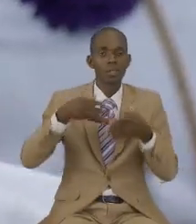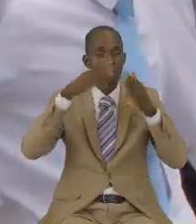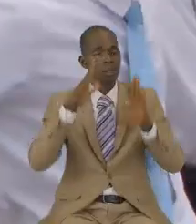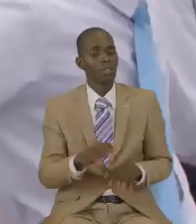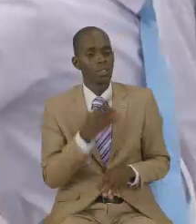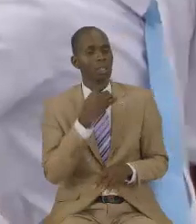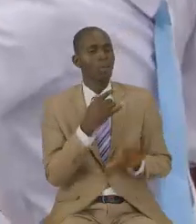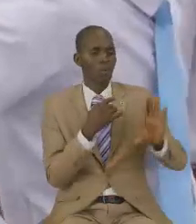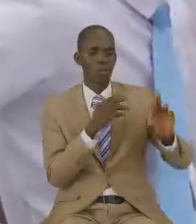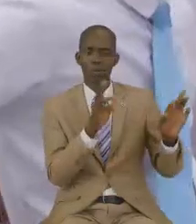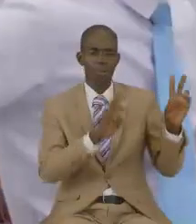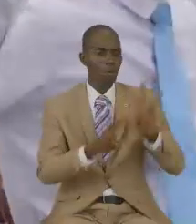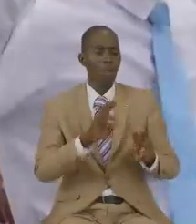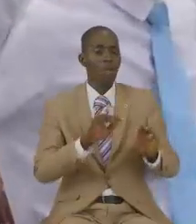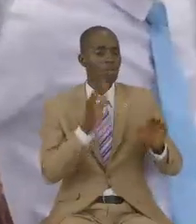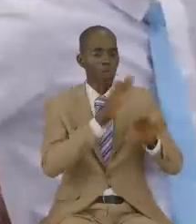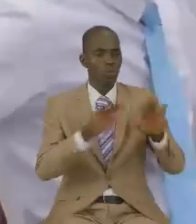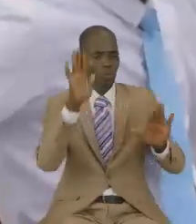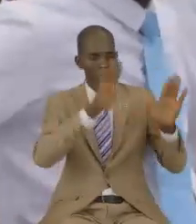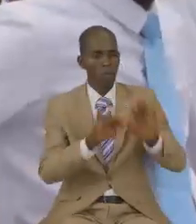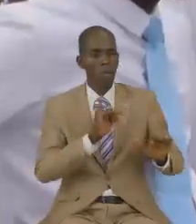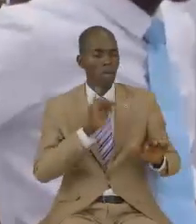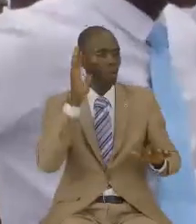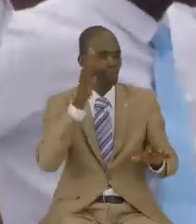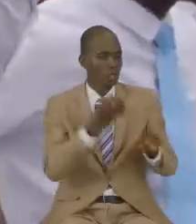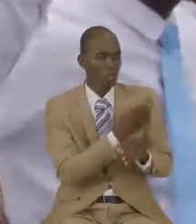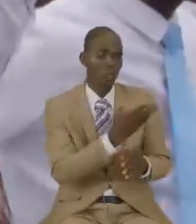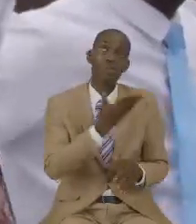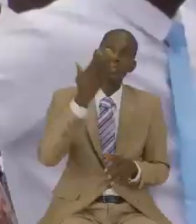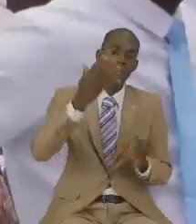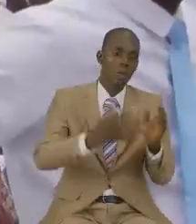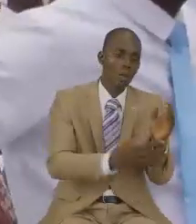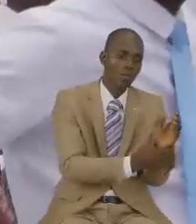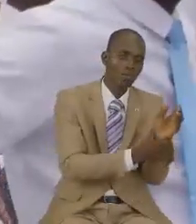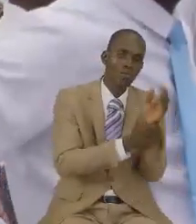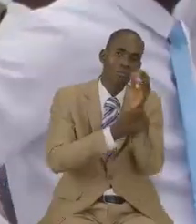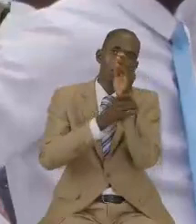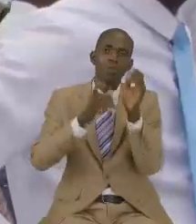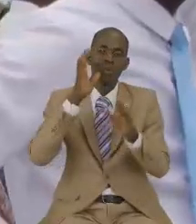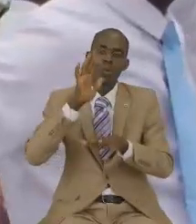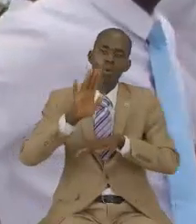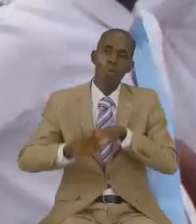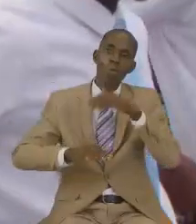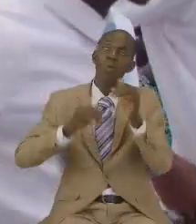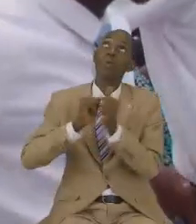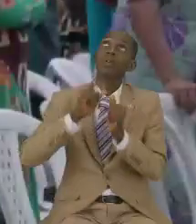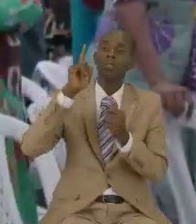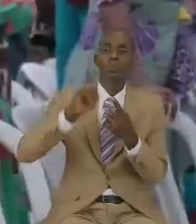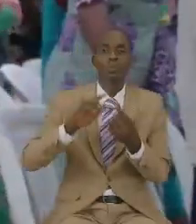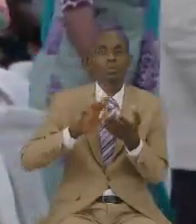you there. And he gives you his hand. Hold my hand, and your walk will seem to